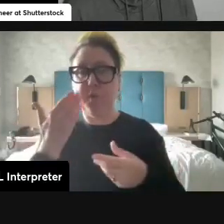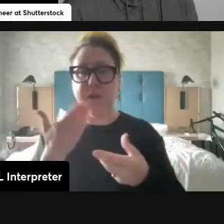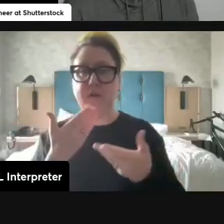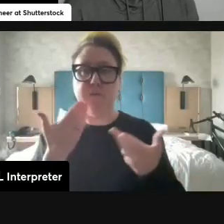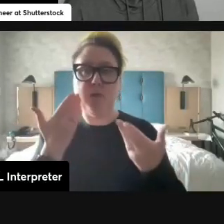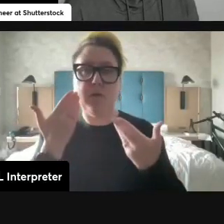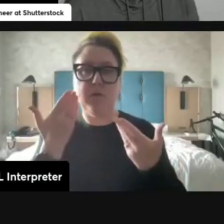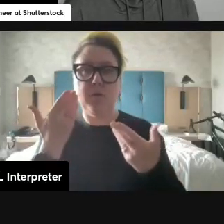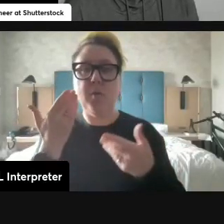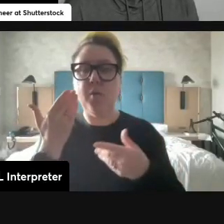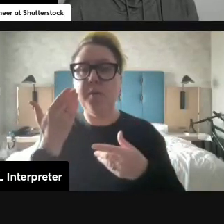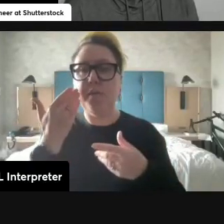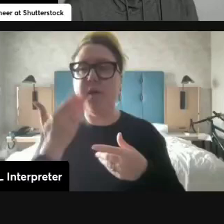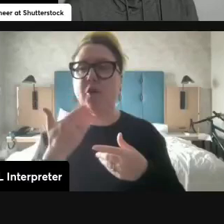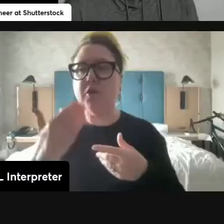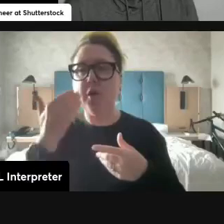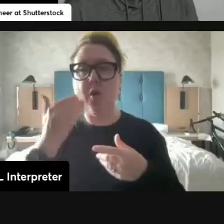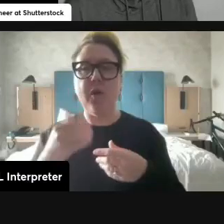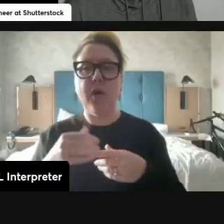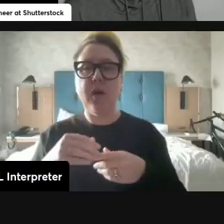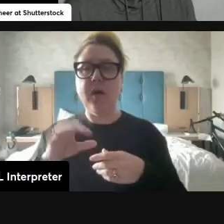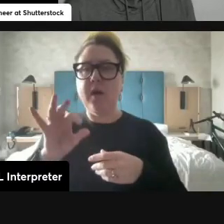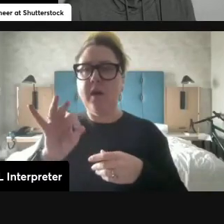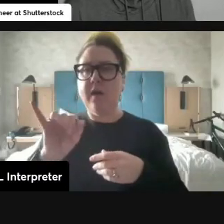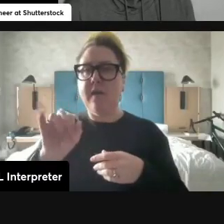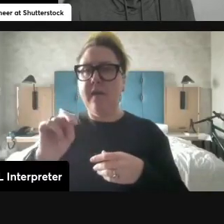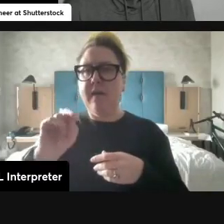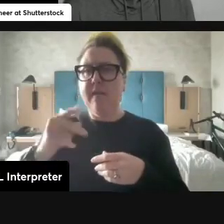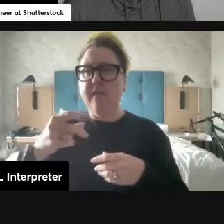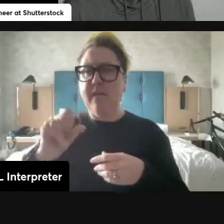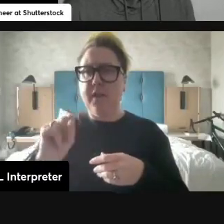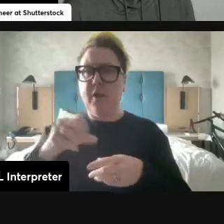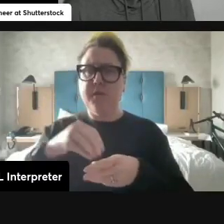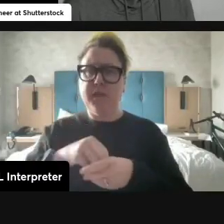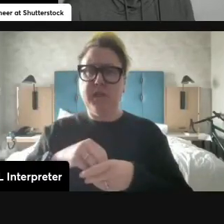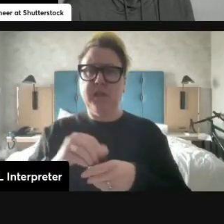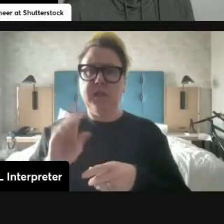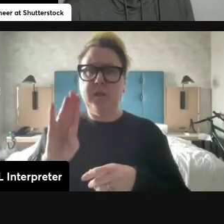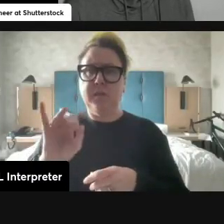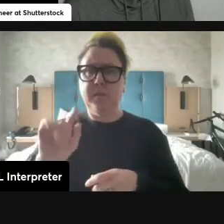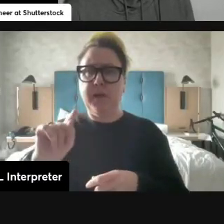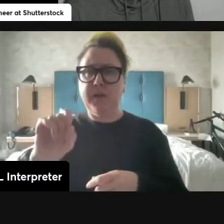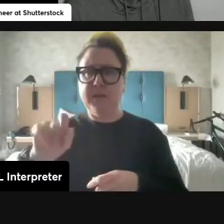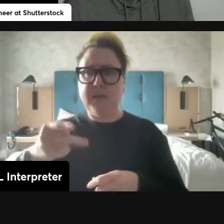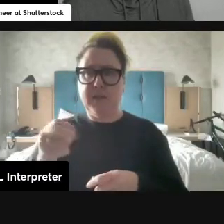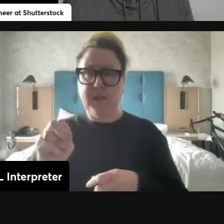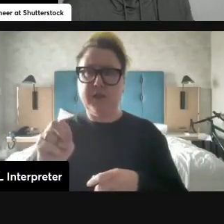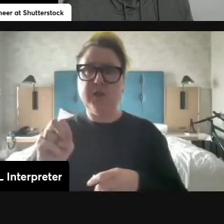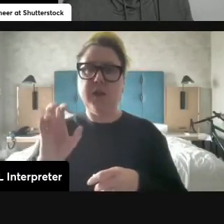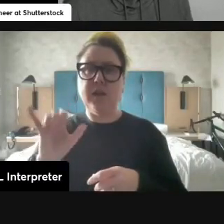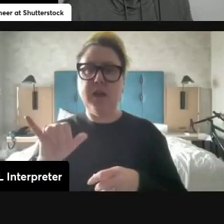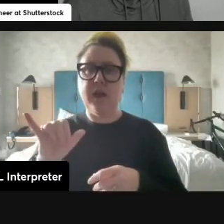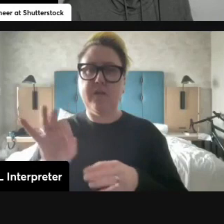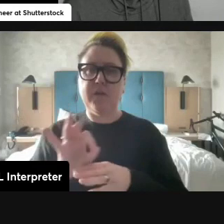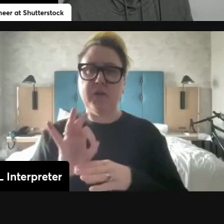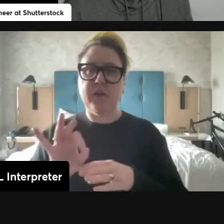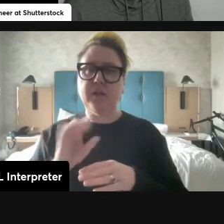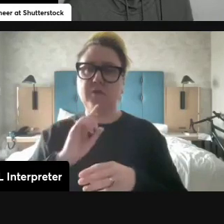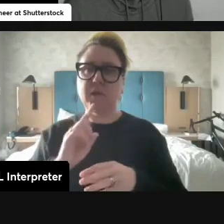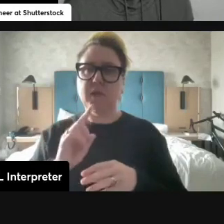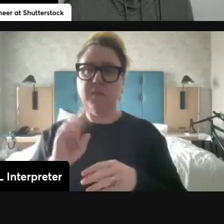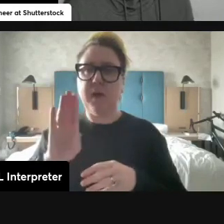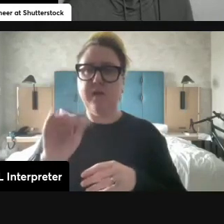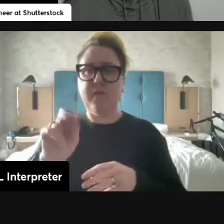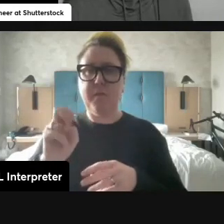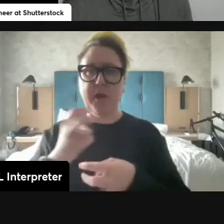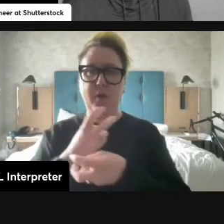Eddie mentioned FinOps in Backstage. That's something that the core functionality in Backstage is fairly bare bones, and